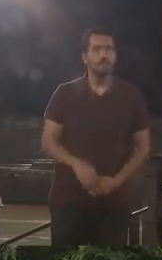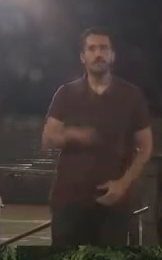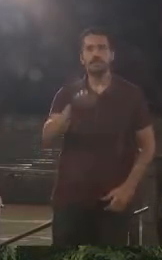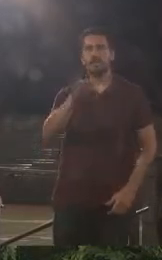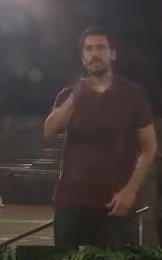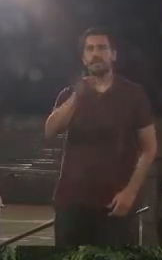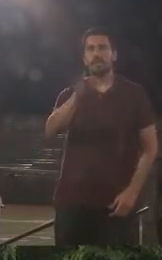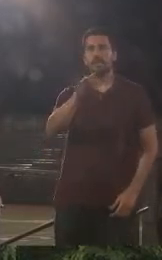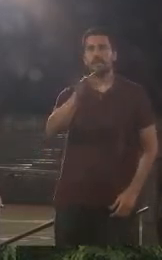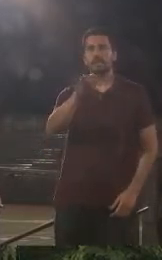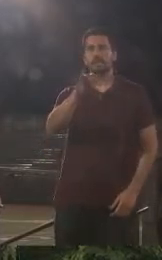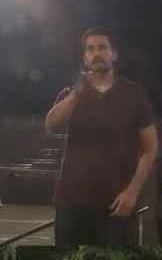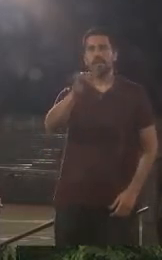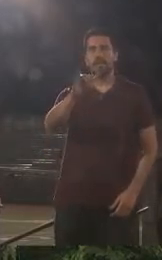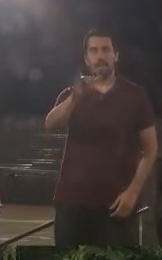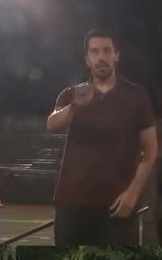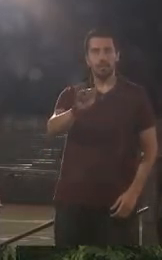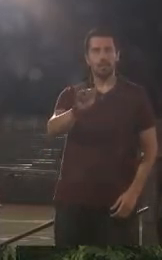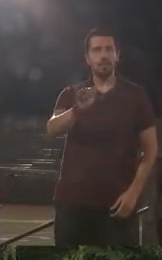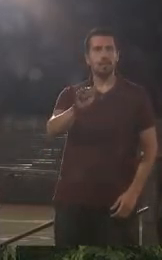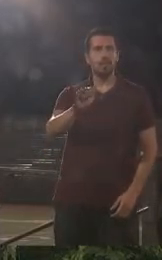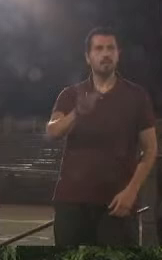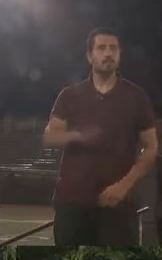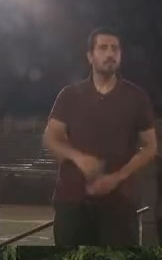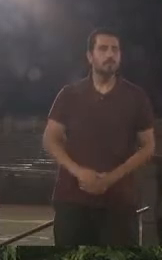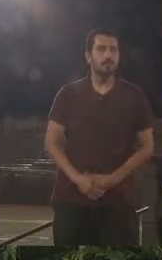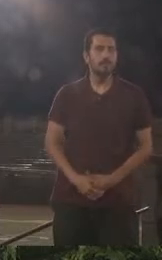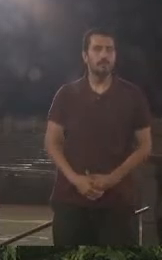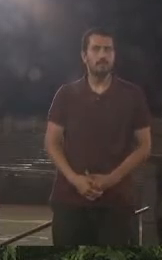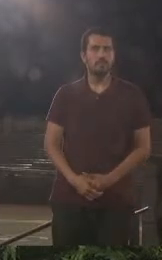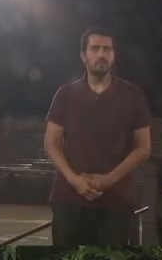Isaiah Noel Molina.